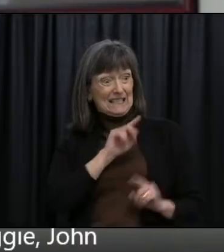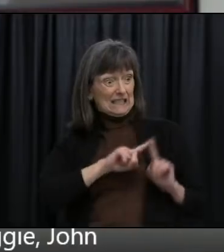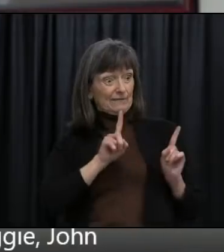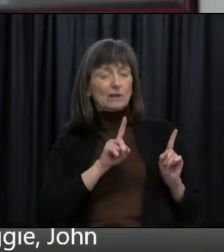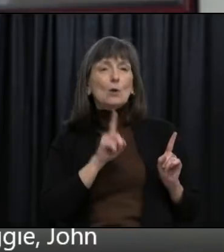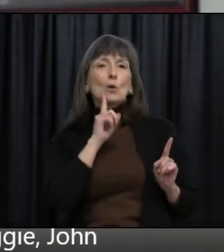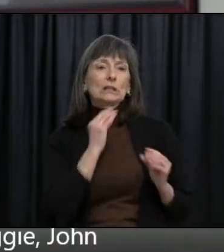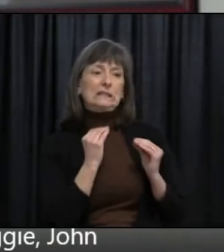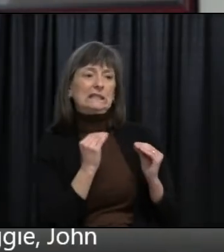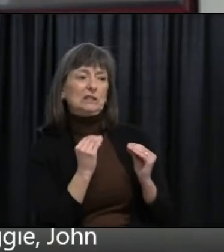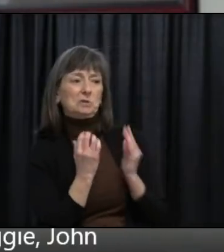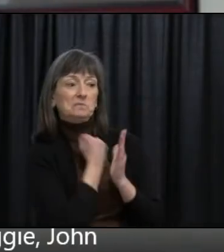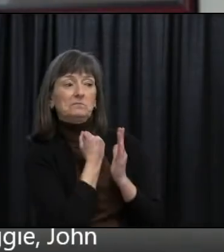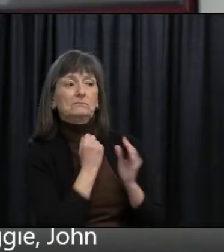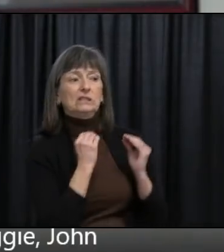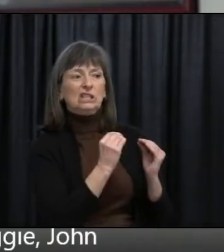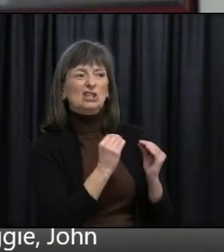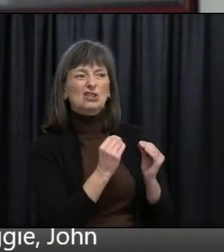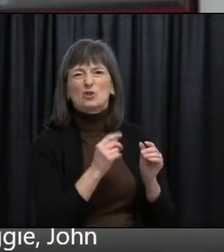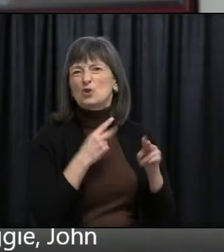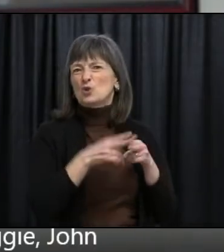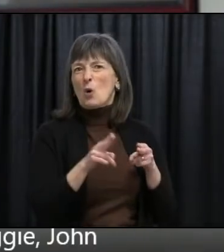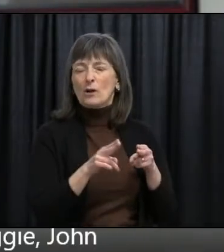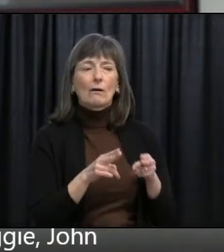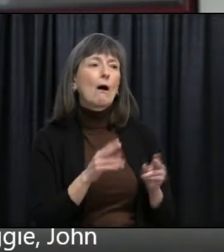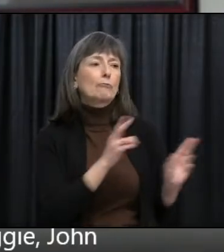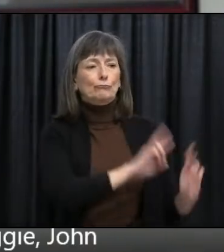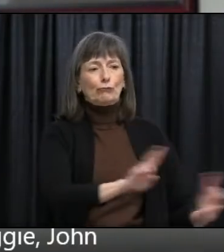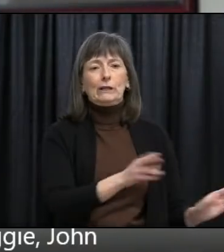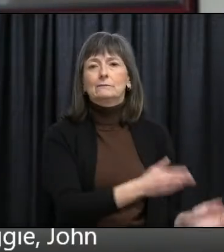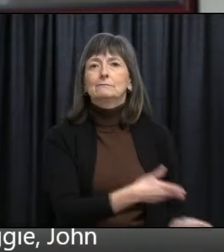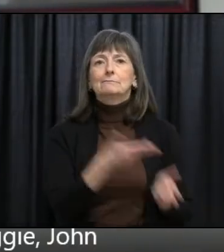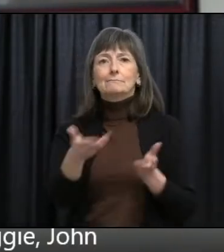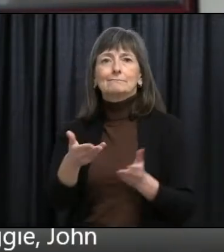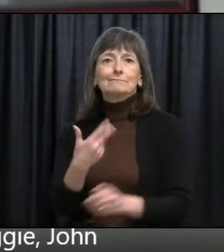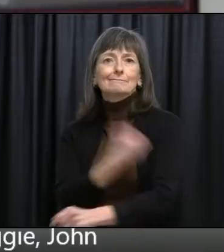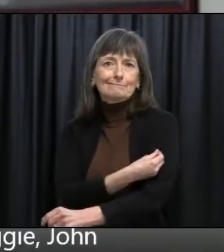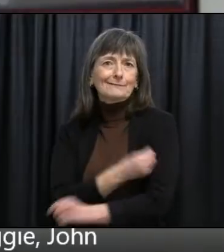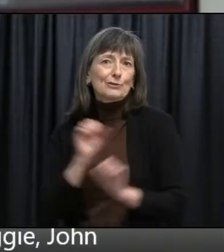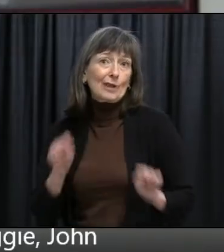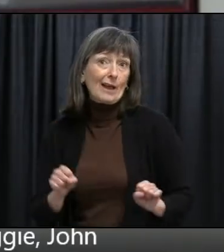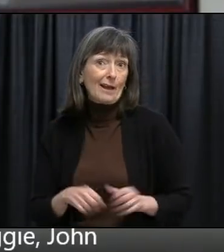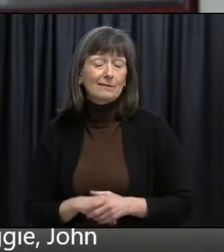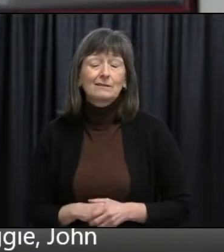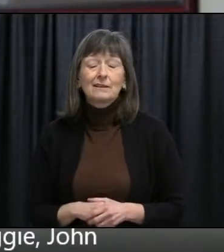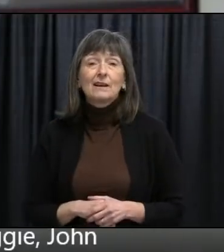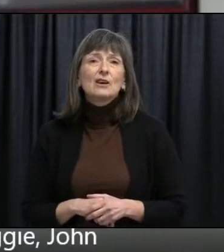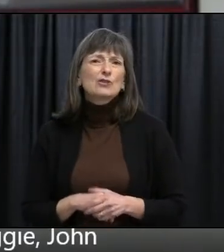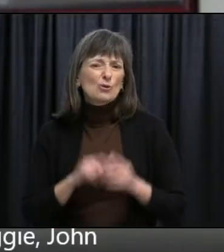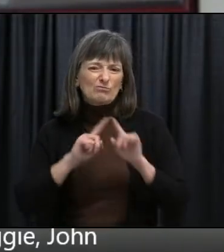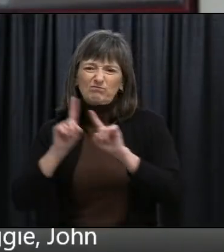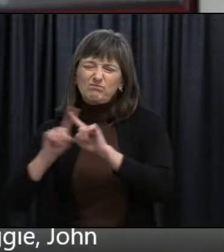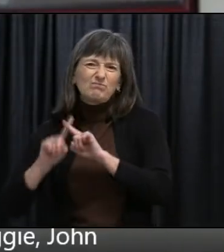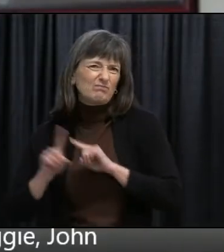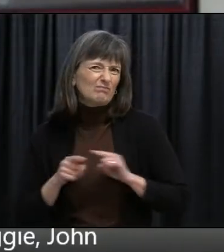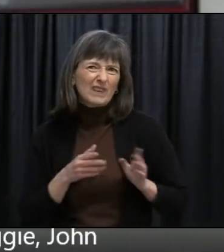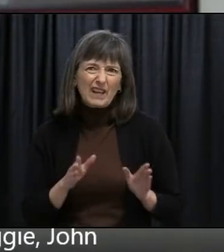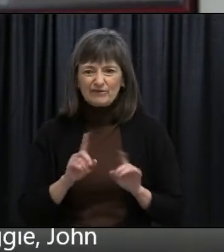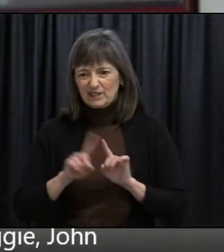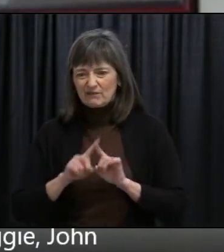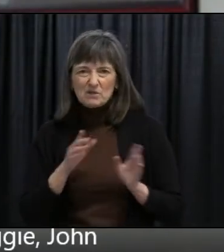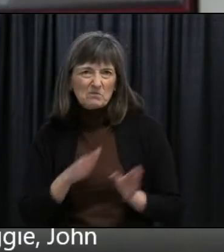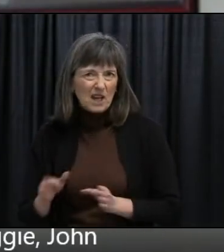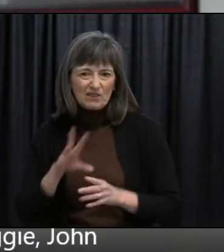and exactly how much beyond 80,000 we can get by enrolling those various